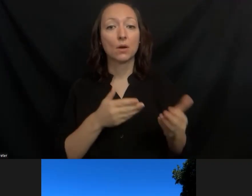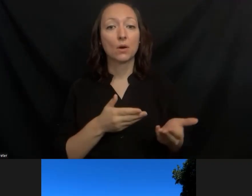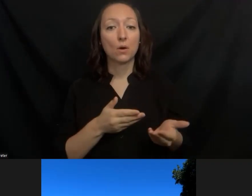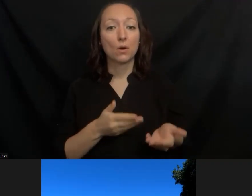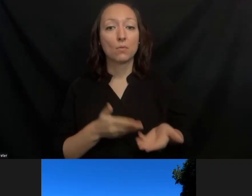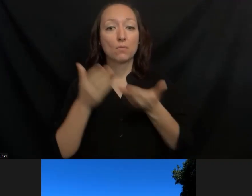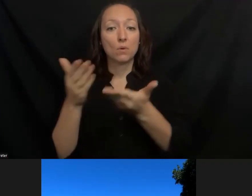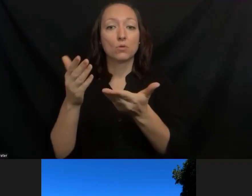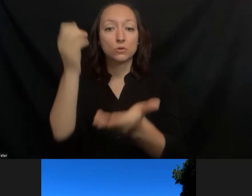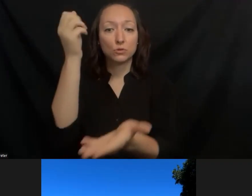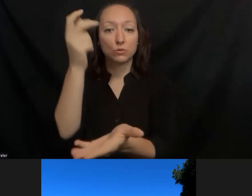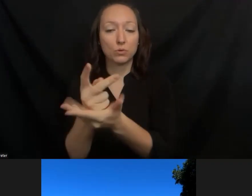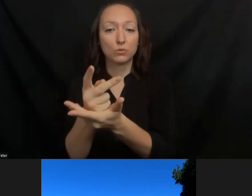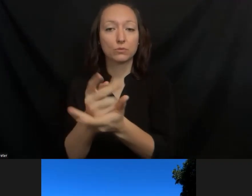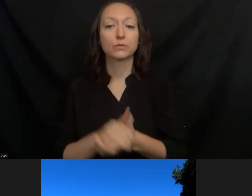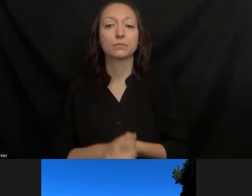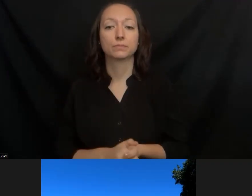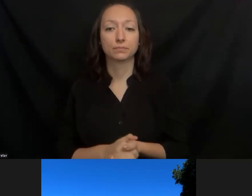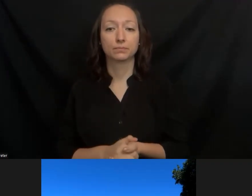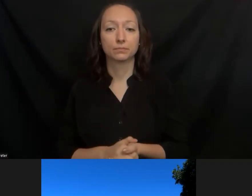Barca, Finance Report.